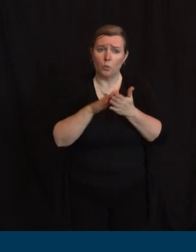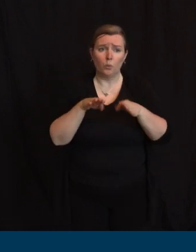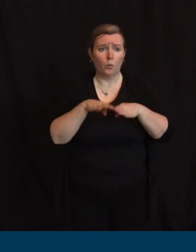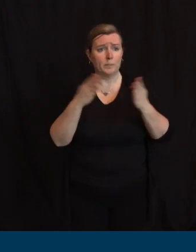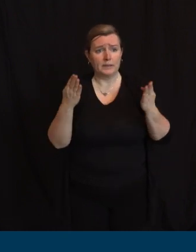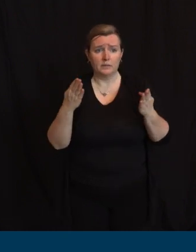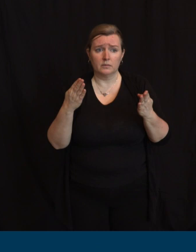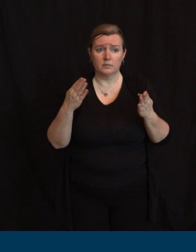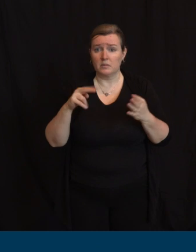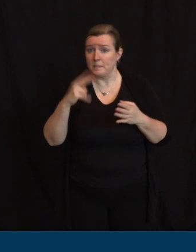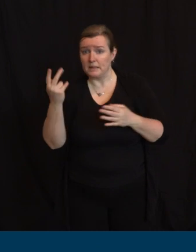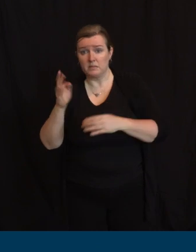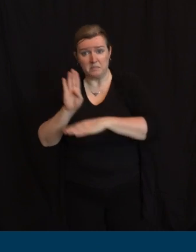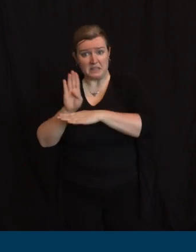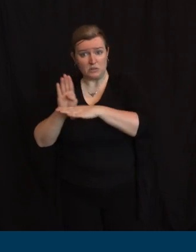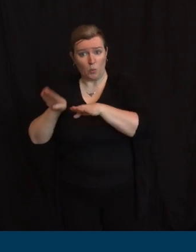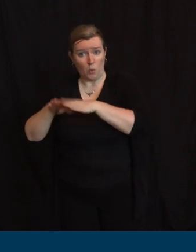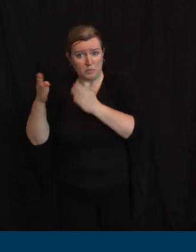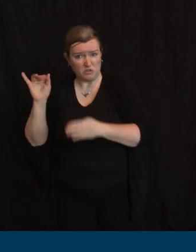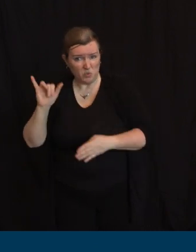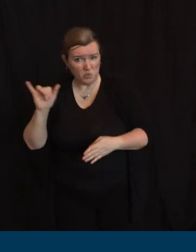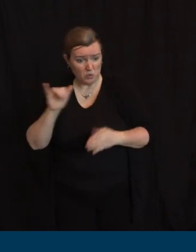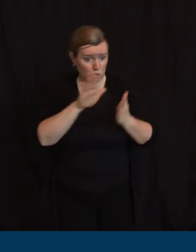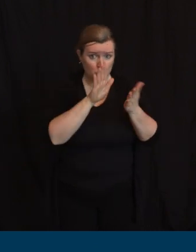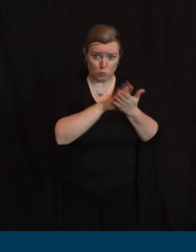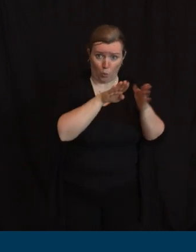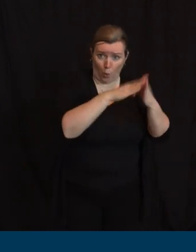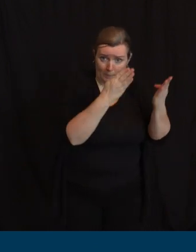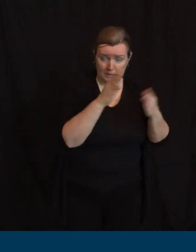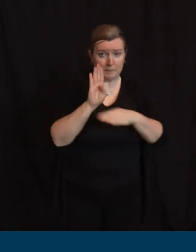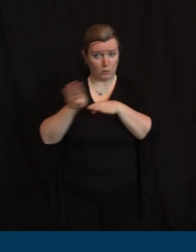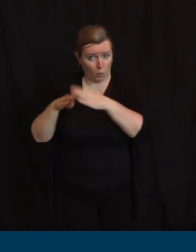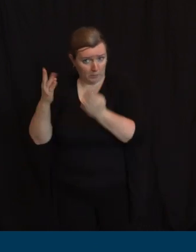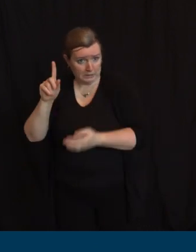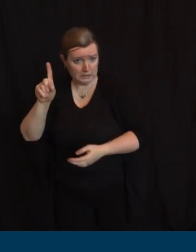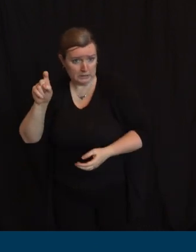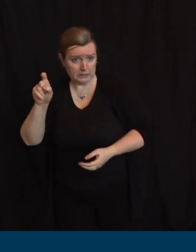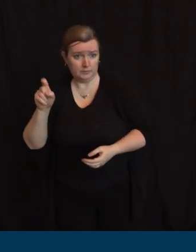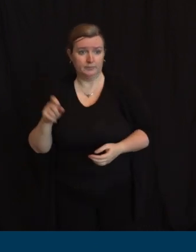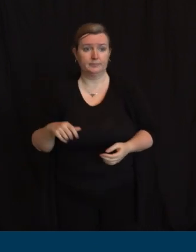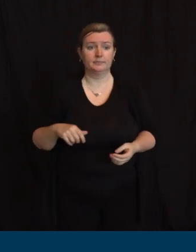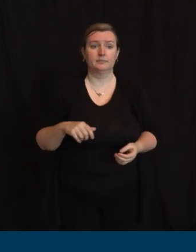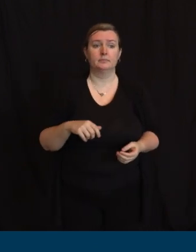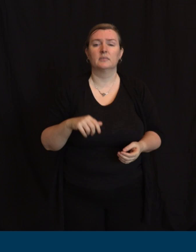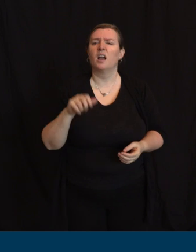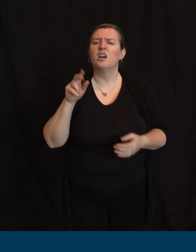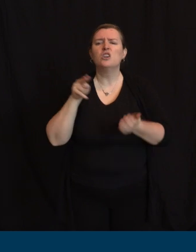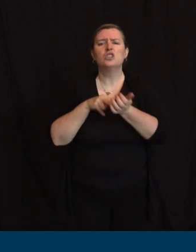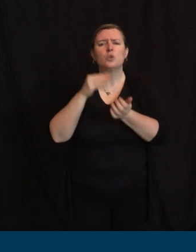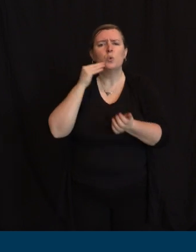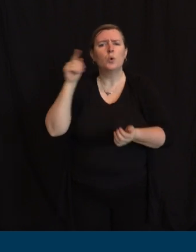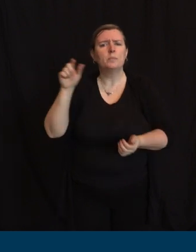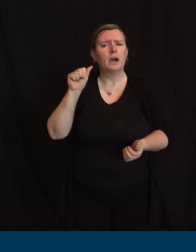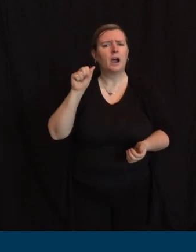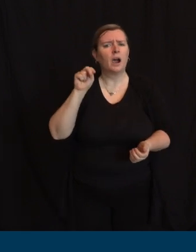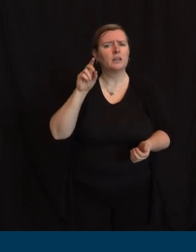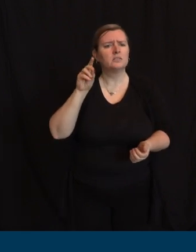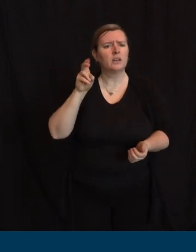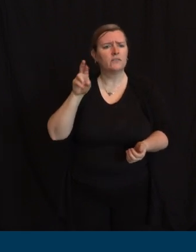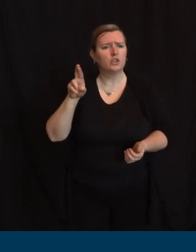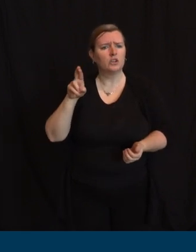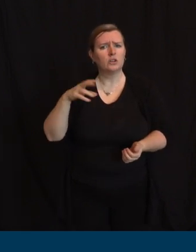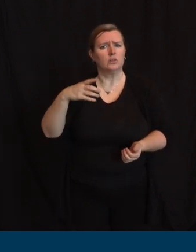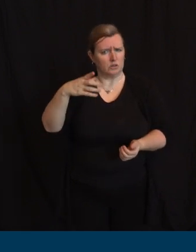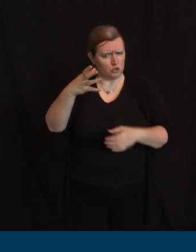care, was Andover one? Were you receiving complaints about Andover not notifying families of illnesses or